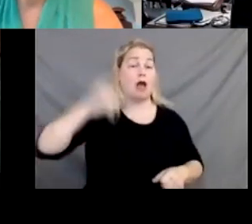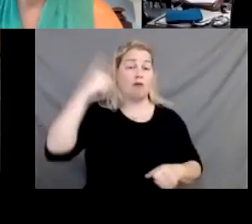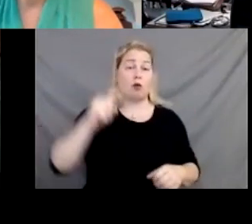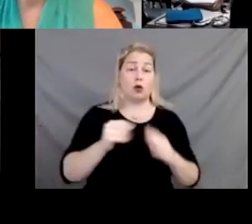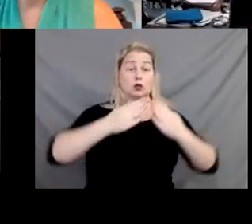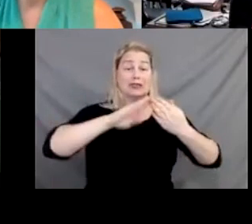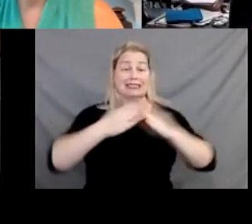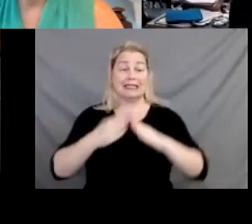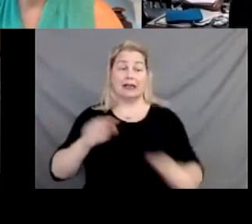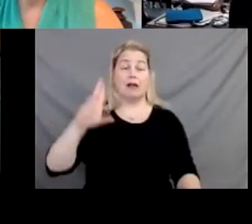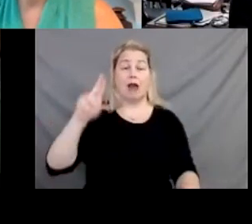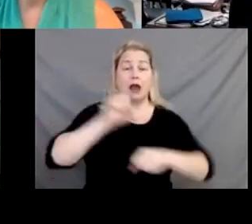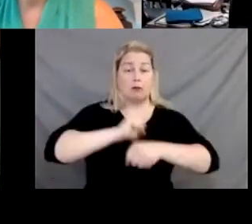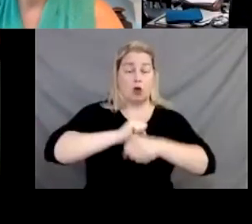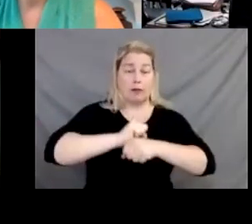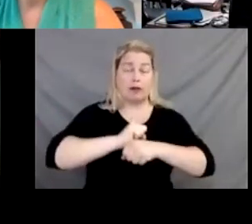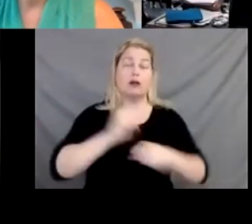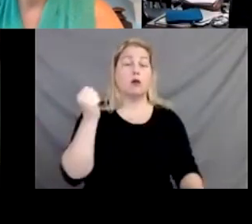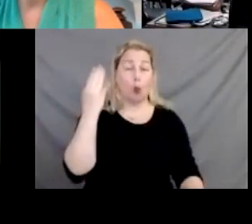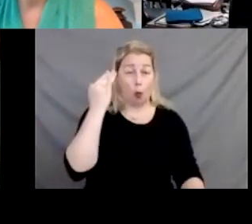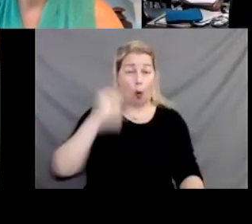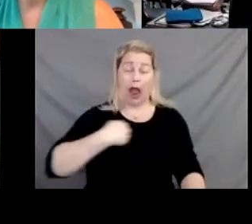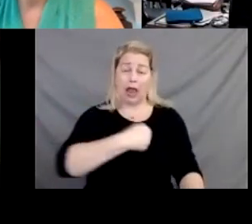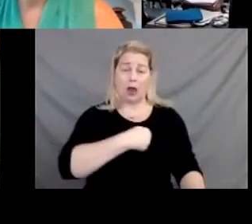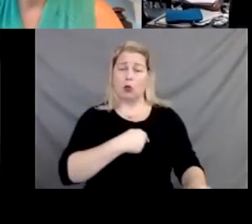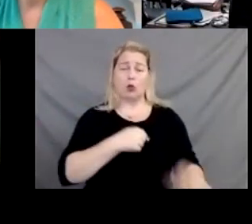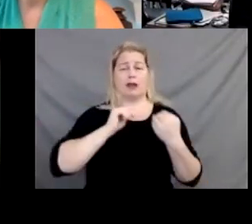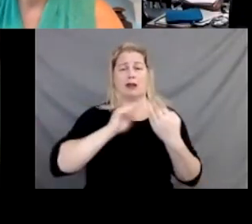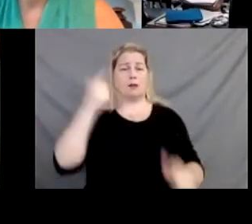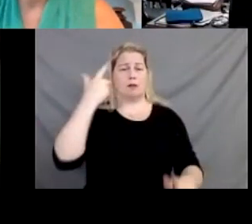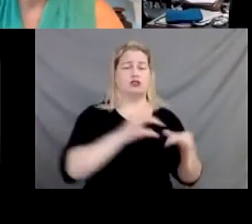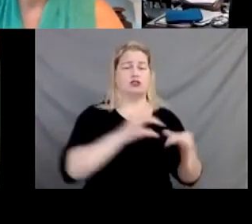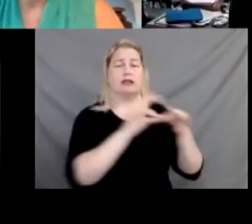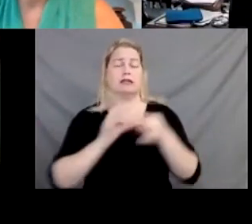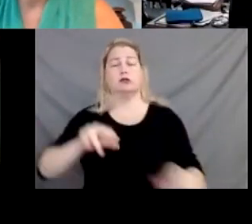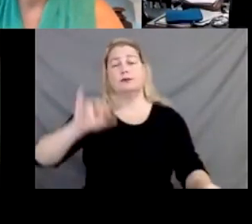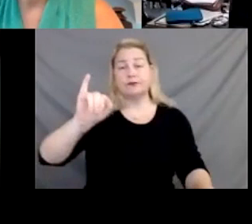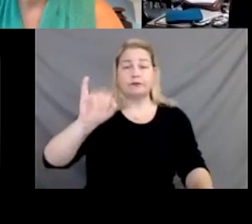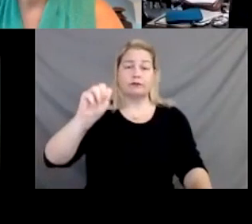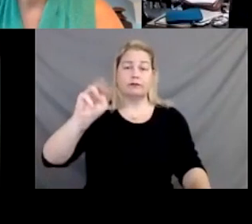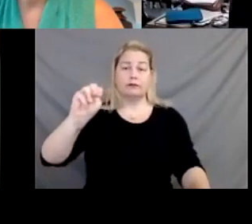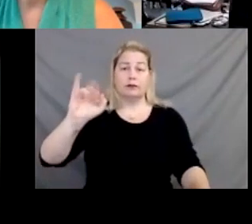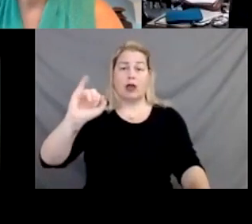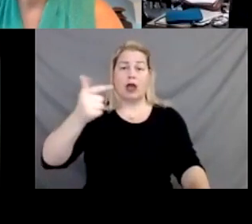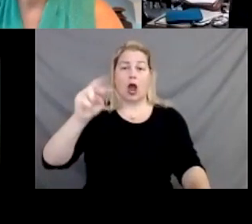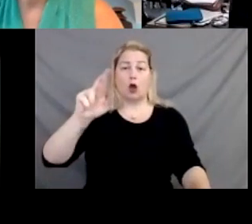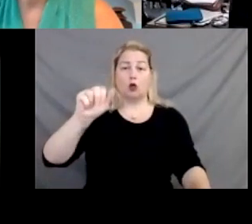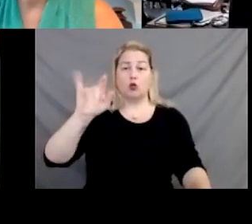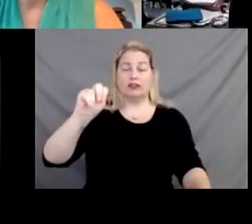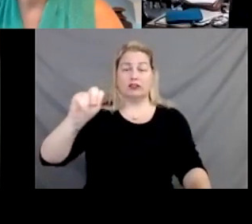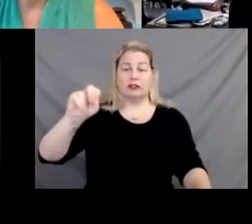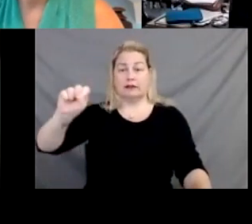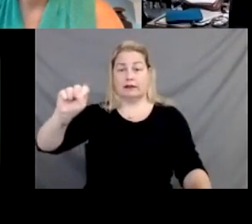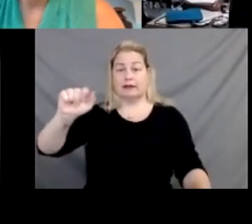particularly due to immigration status and documentation, that we wanted to make sure that the city unemployment fund